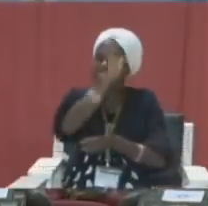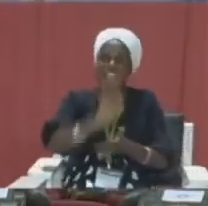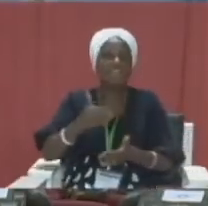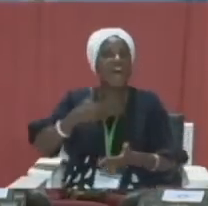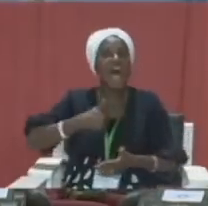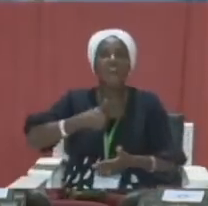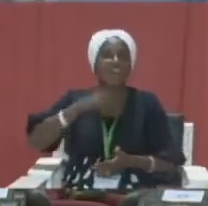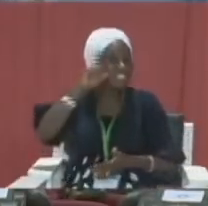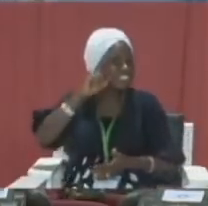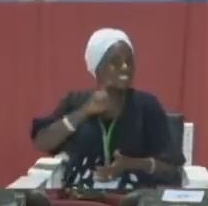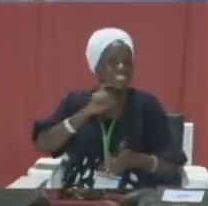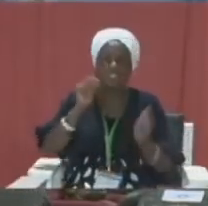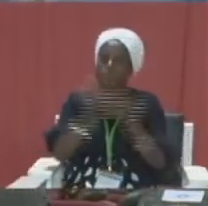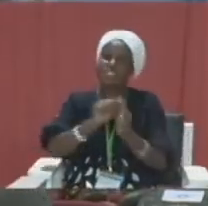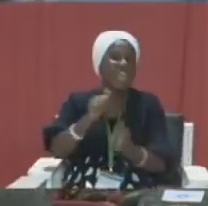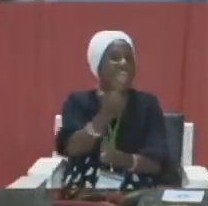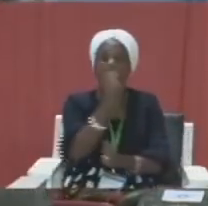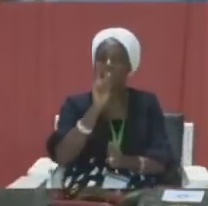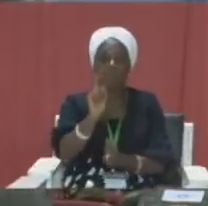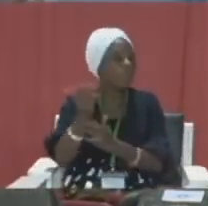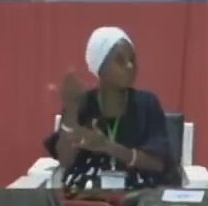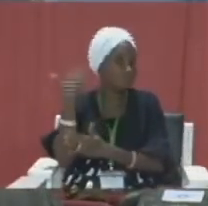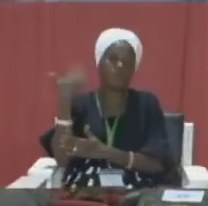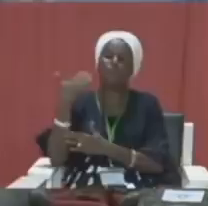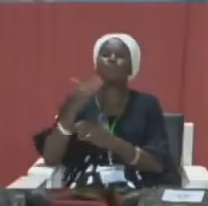intimacy with anybody.